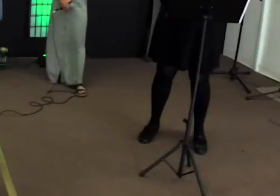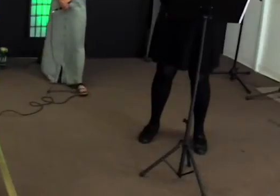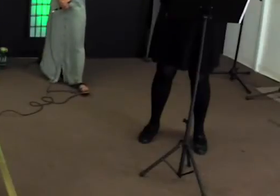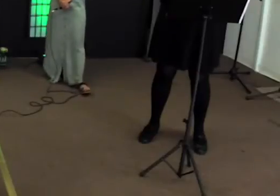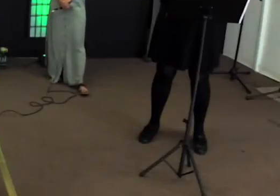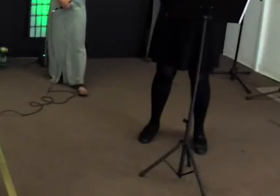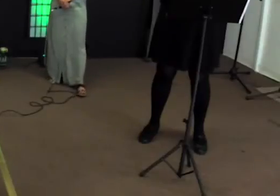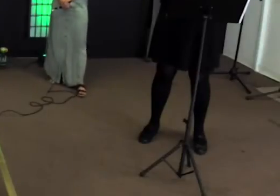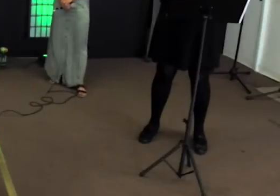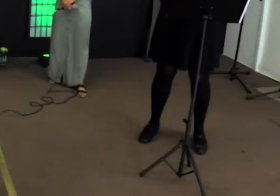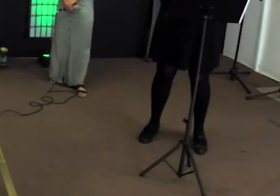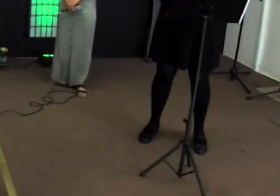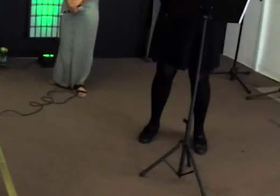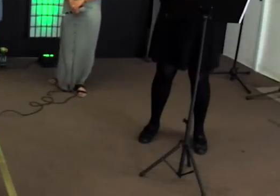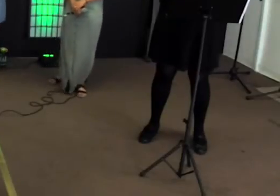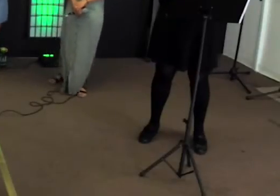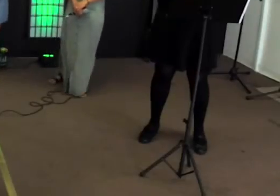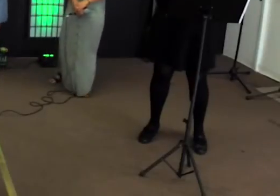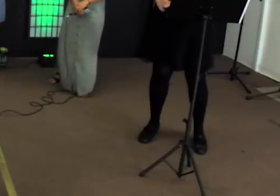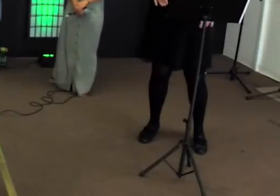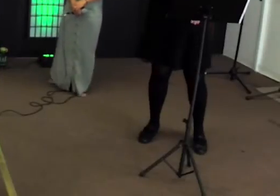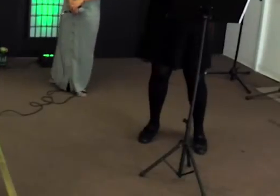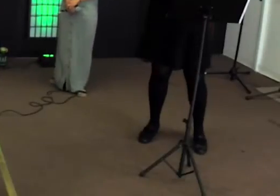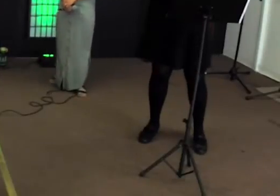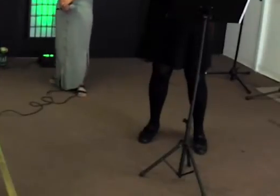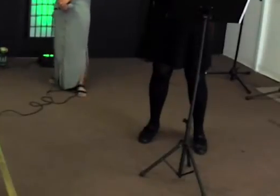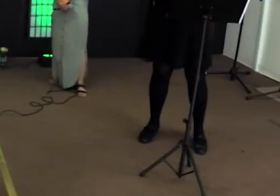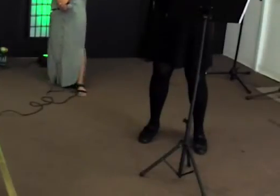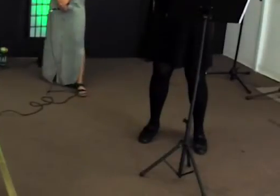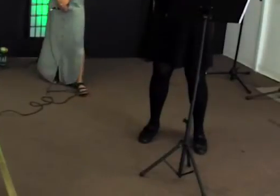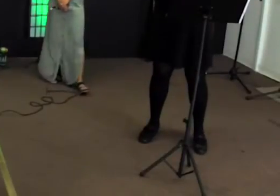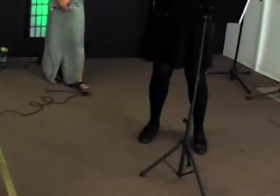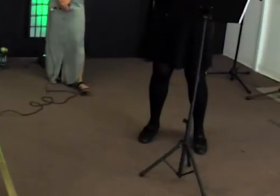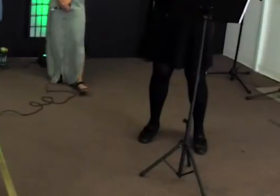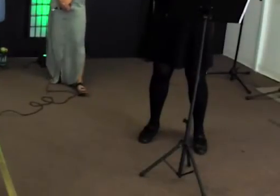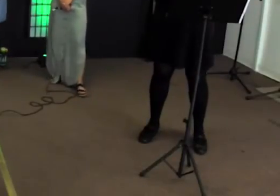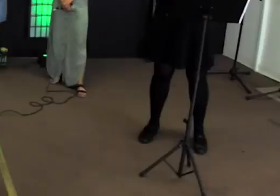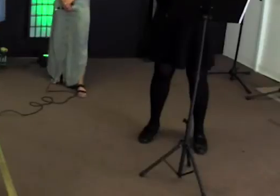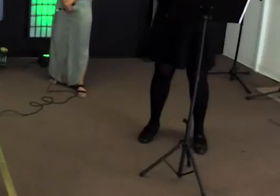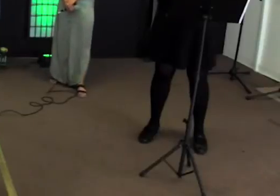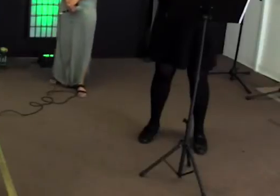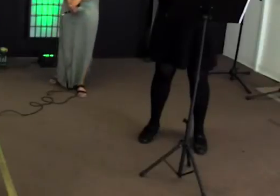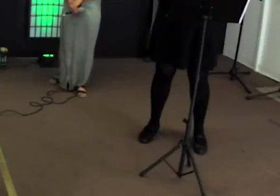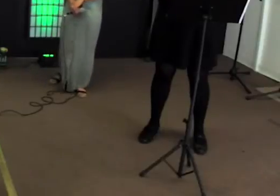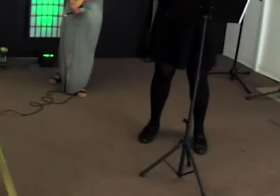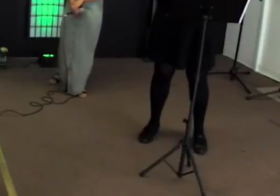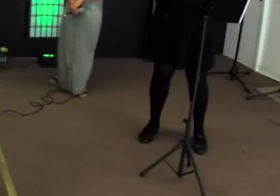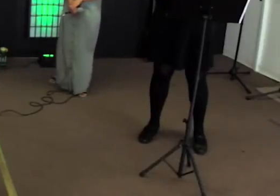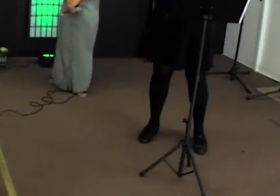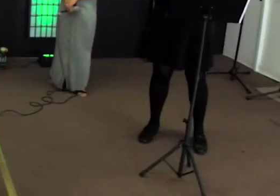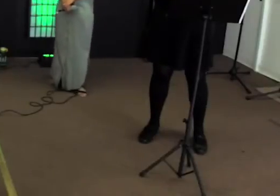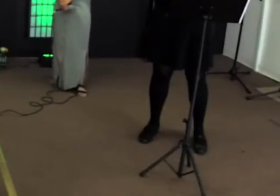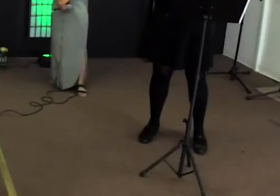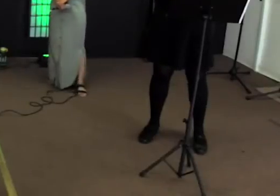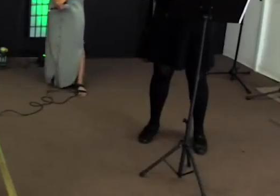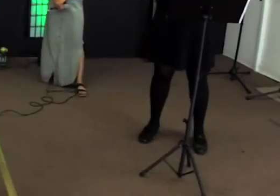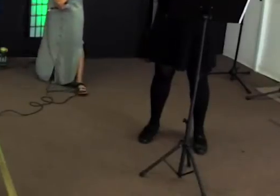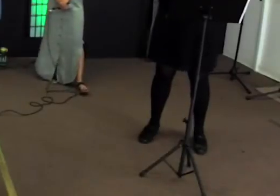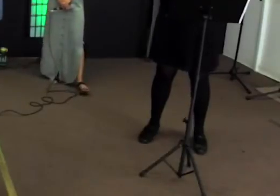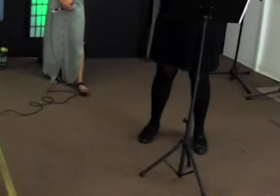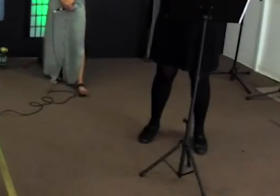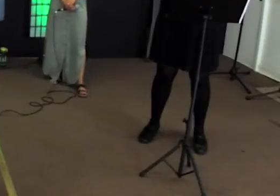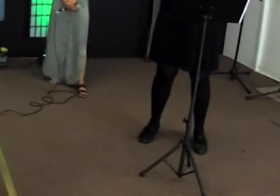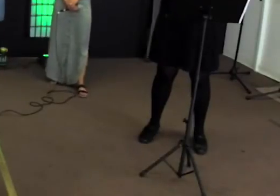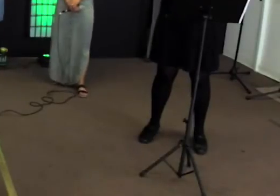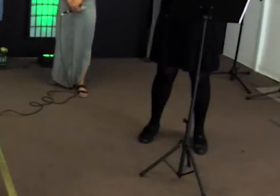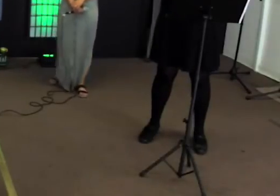your wife a hug. Give your daughters a hug. Let them know how much you love them and how much you care about them. Let's just go forward today as we